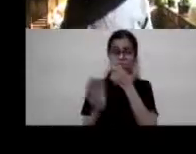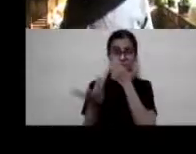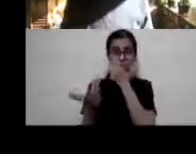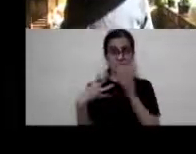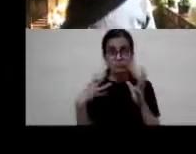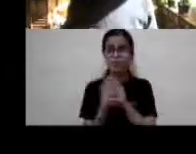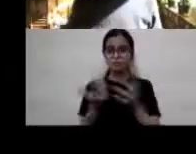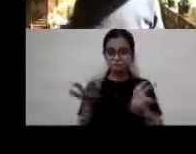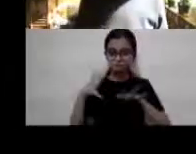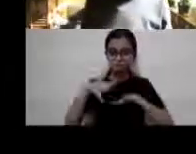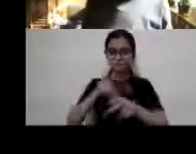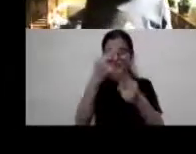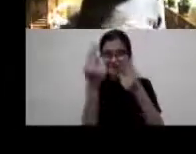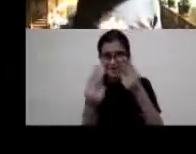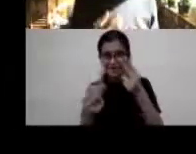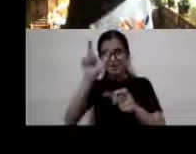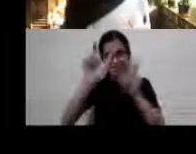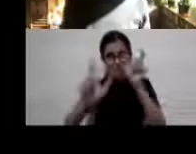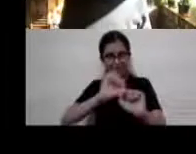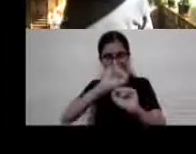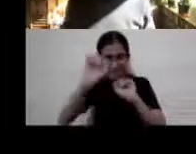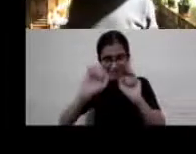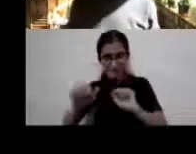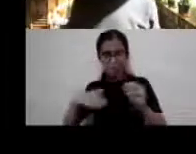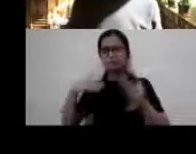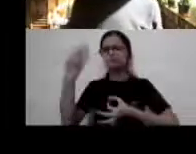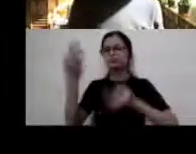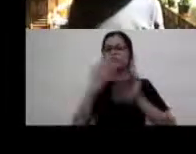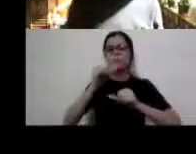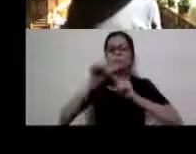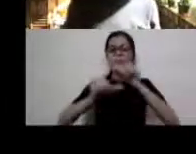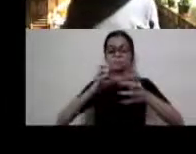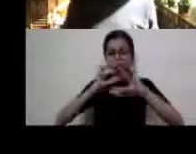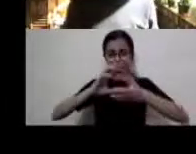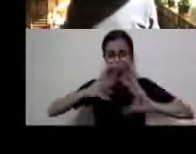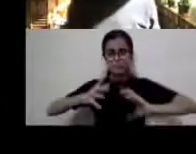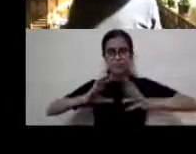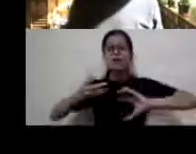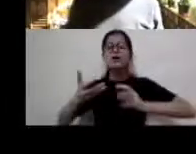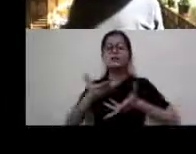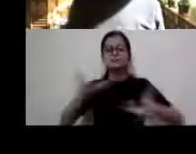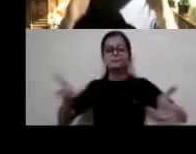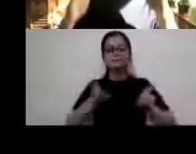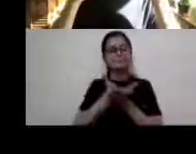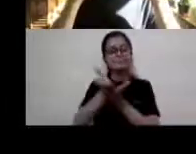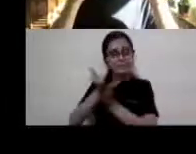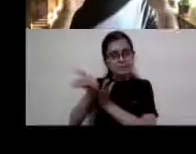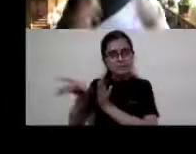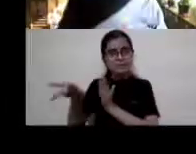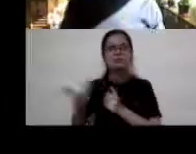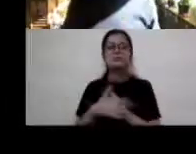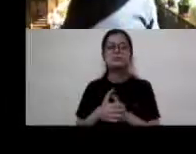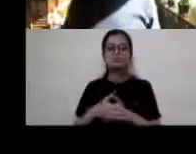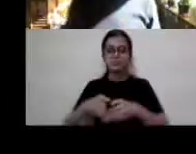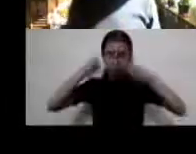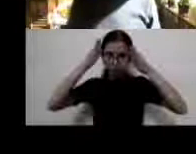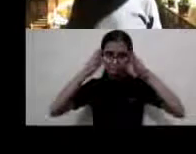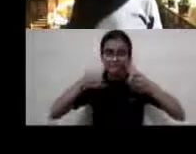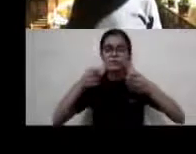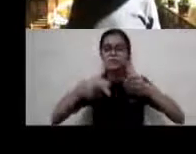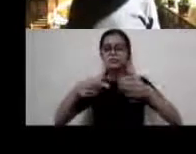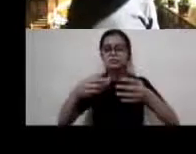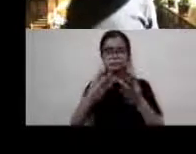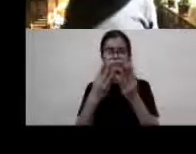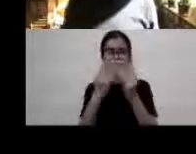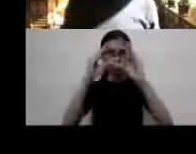inclusive designers, we have to come up with new production methods that are needed with the focus of